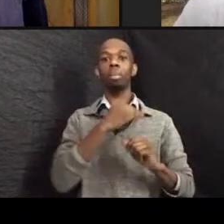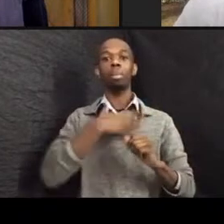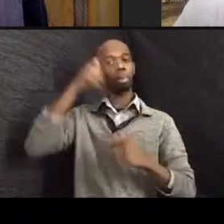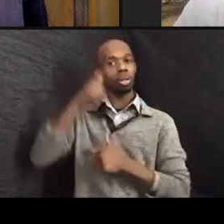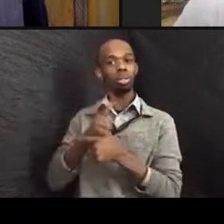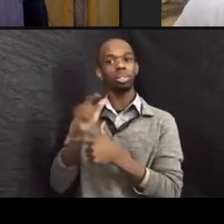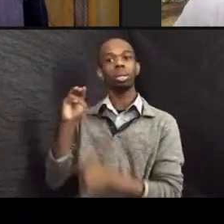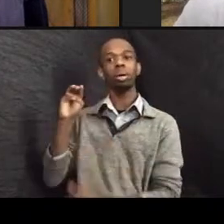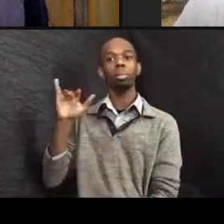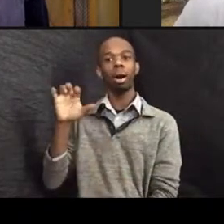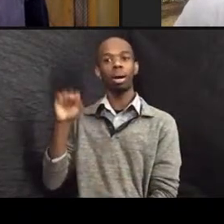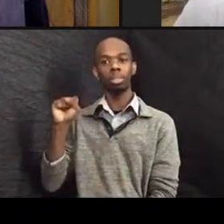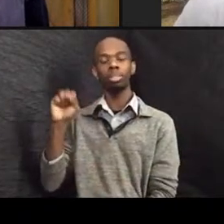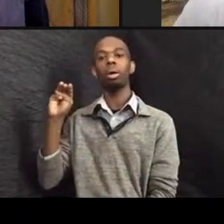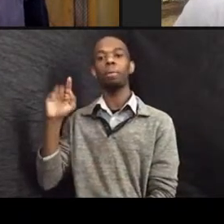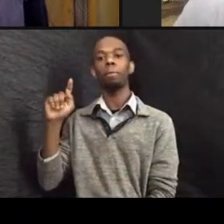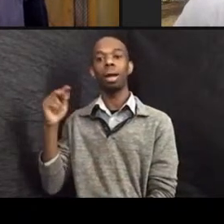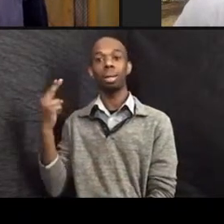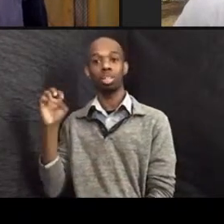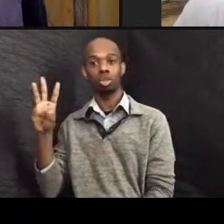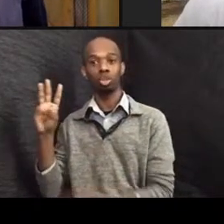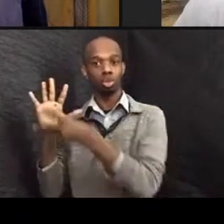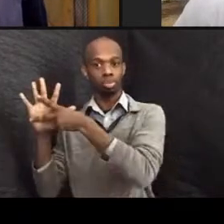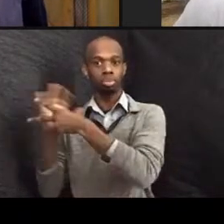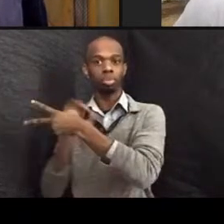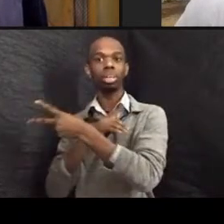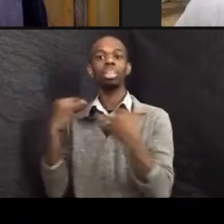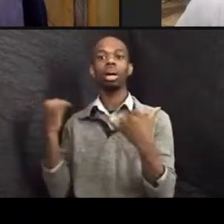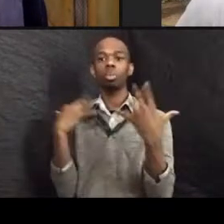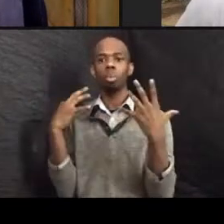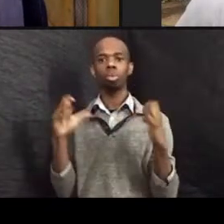that, I pass it on to Antonio.